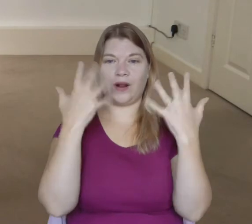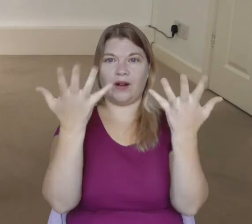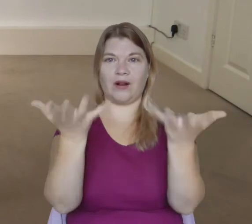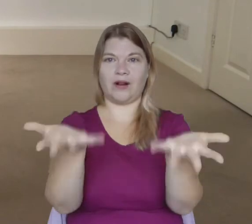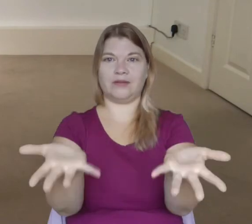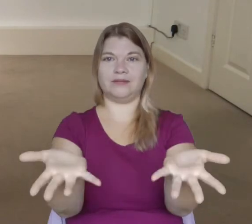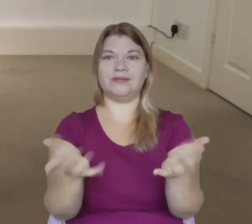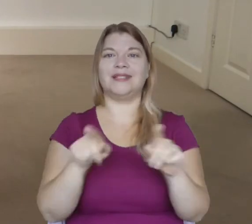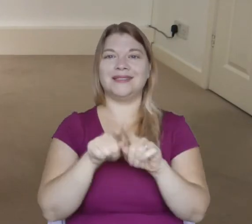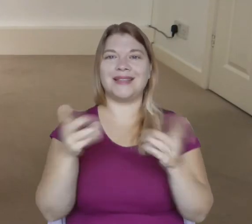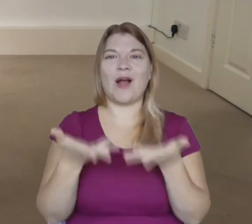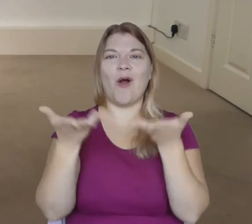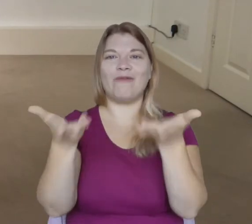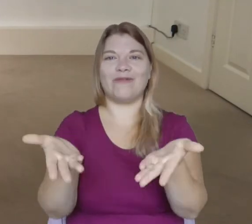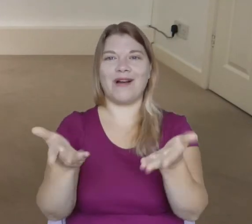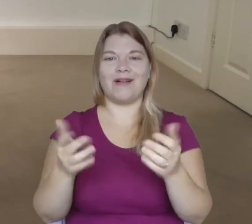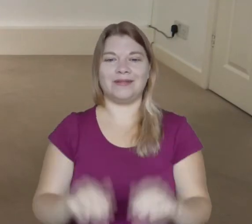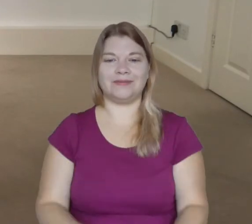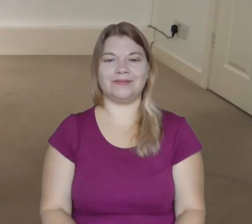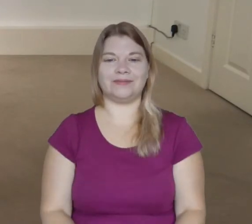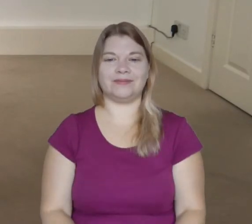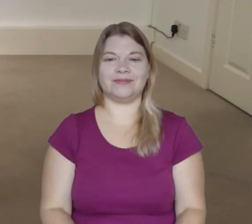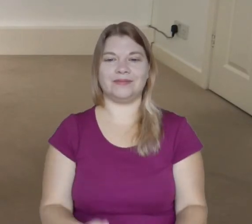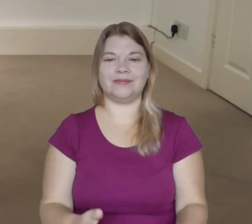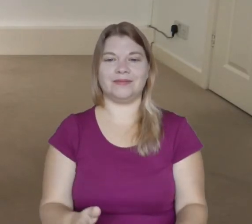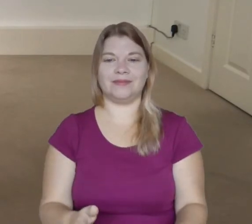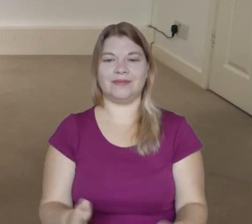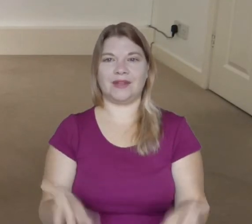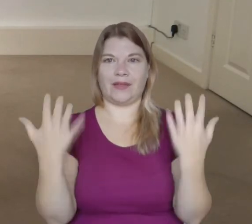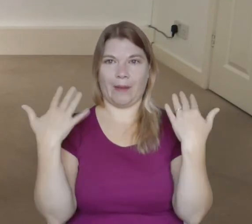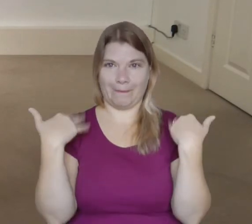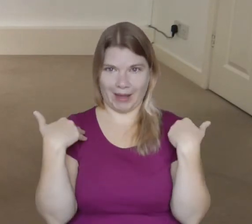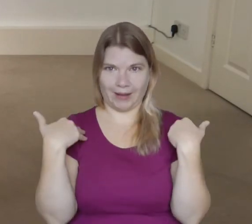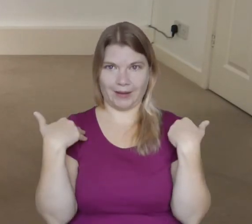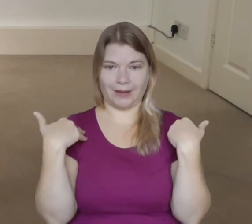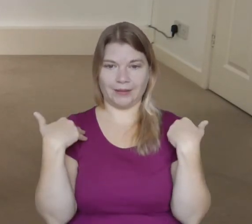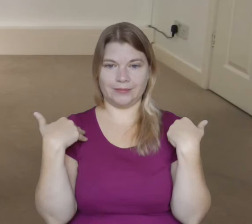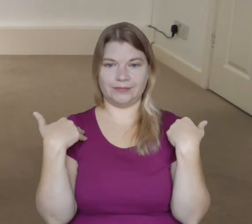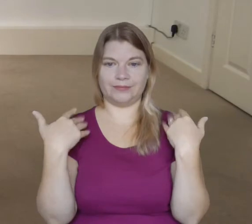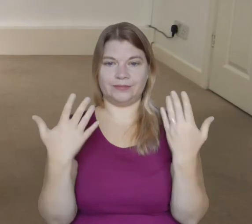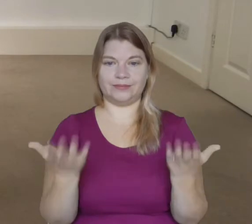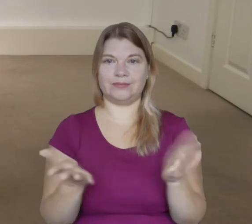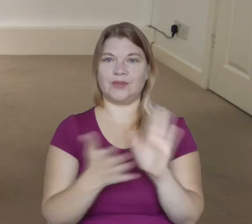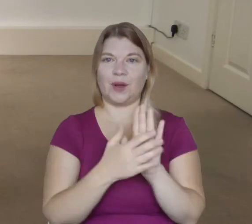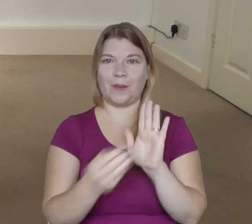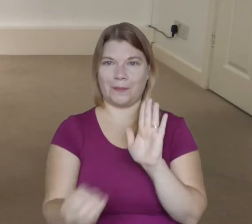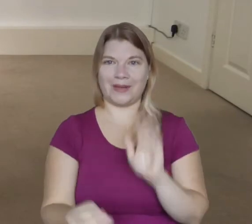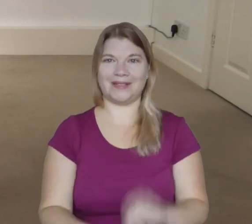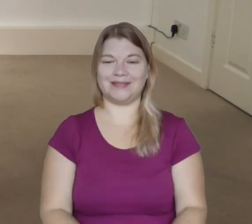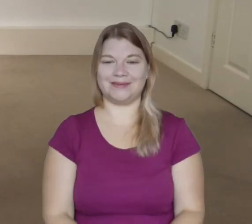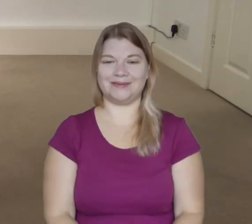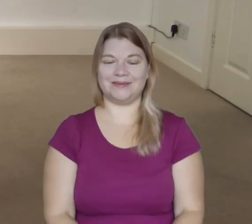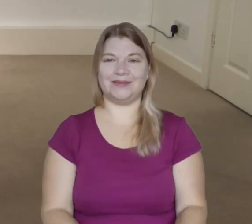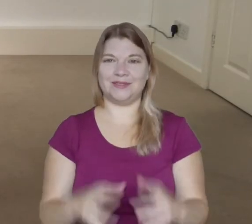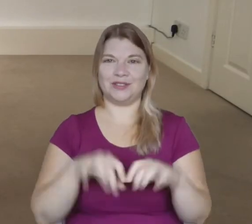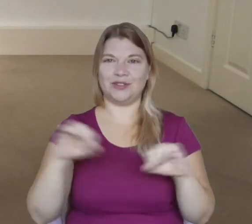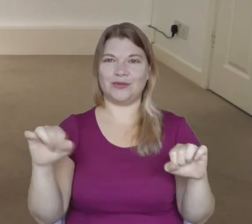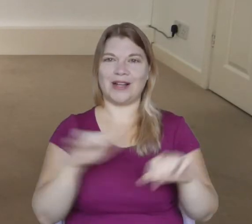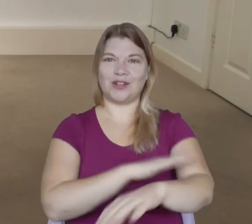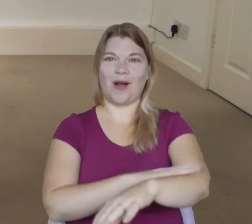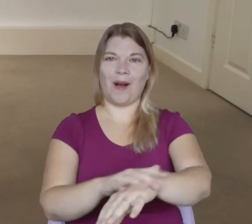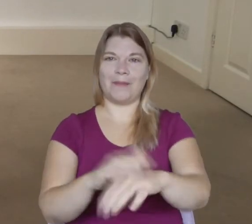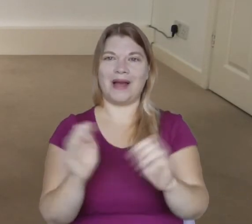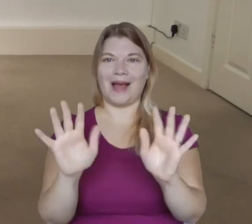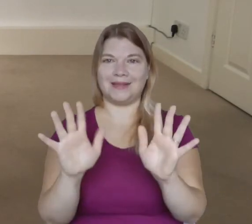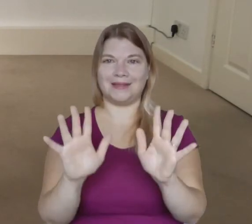as if we're offering someone a gift, and then bring our fingertips back to our shoulders. So we're stretching our arms and hands